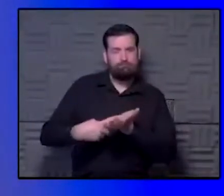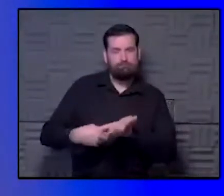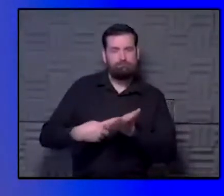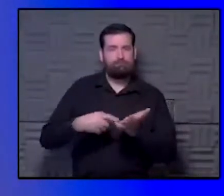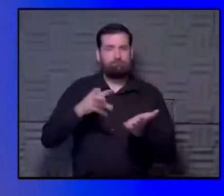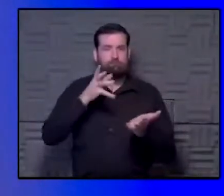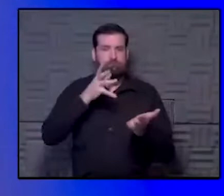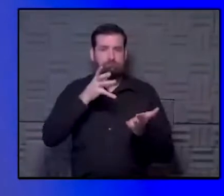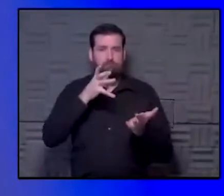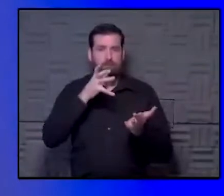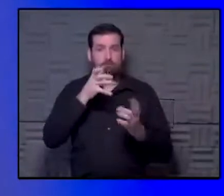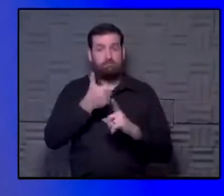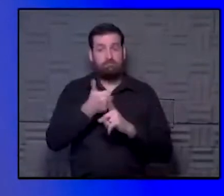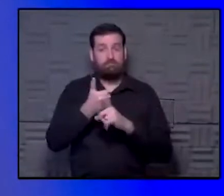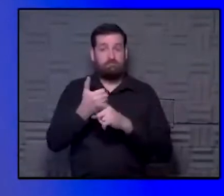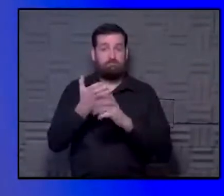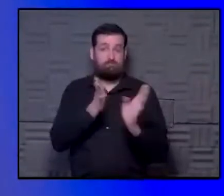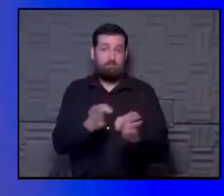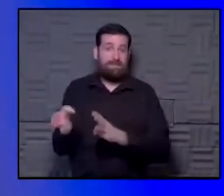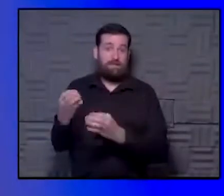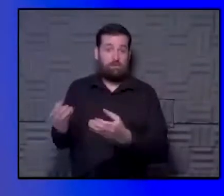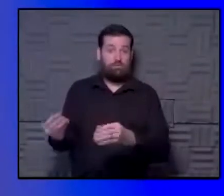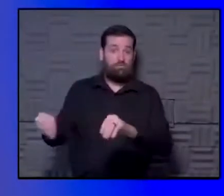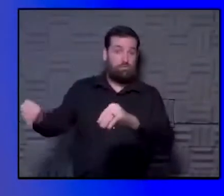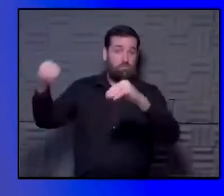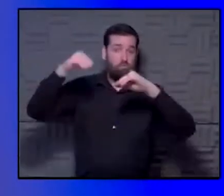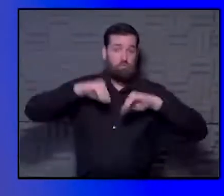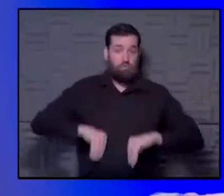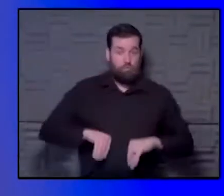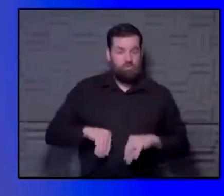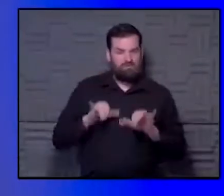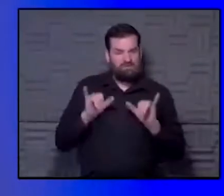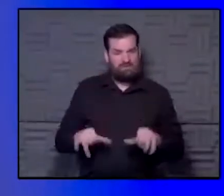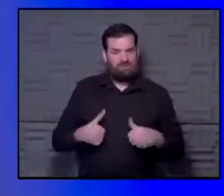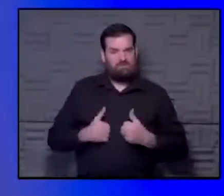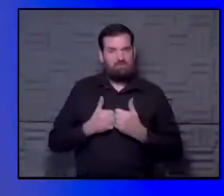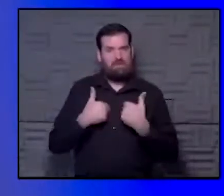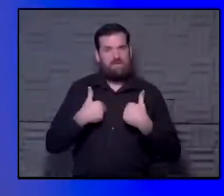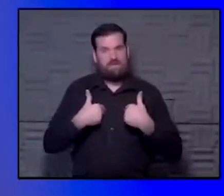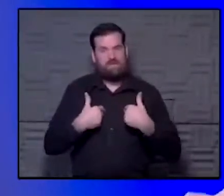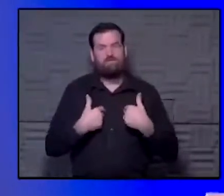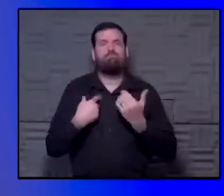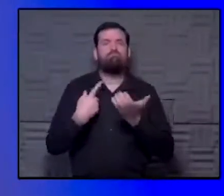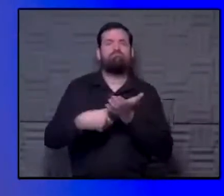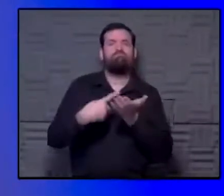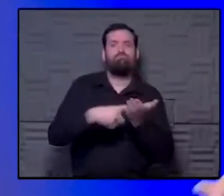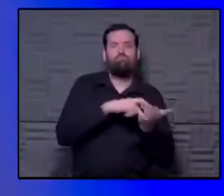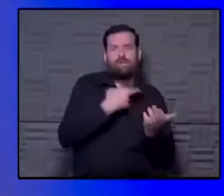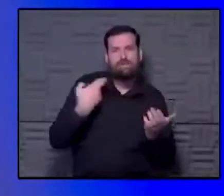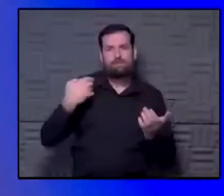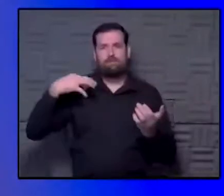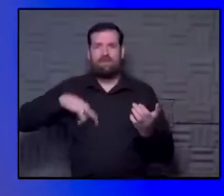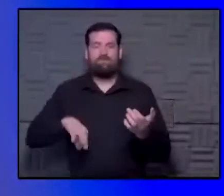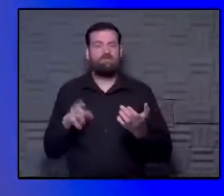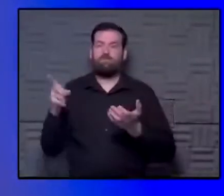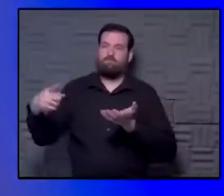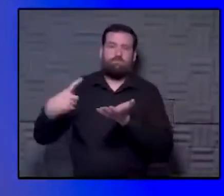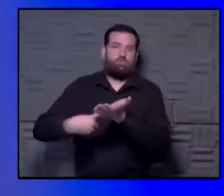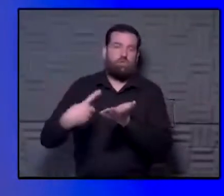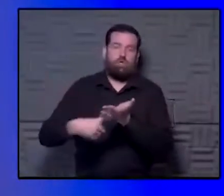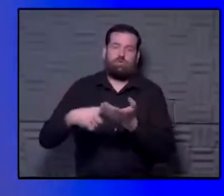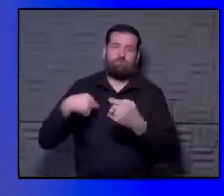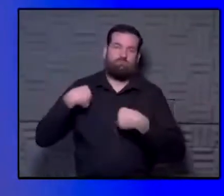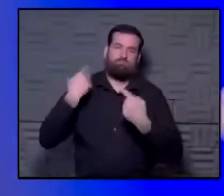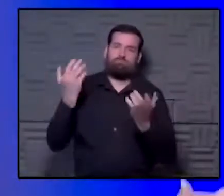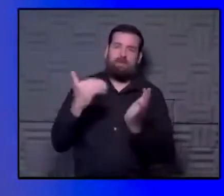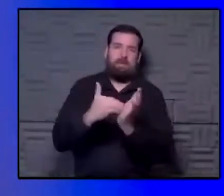my mother was planning to move in with me, and we talked about, the risks and the benefits. That's something that you've talked about this whole